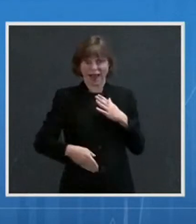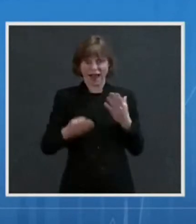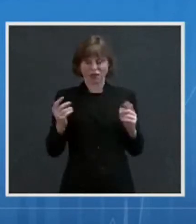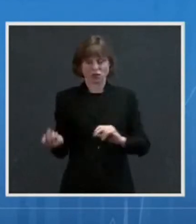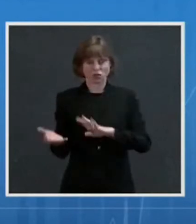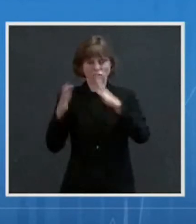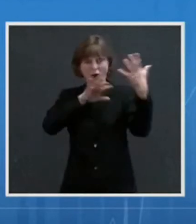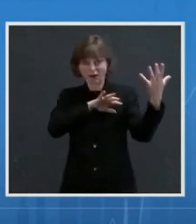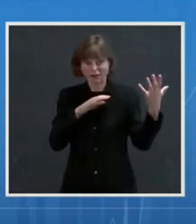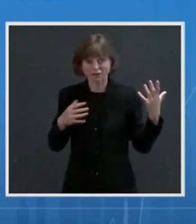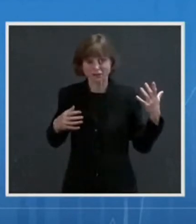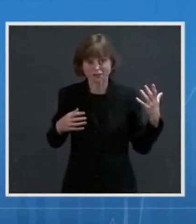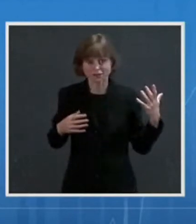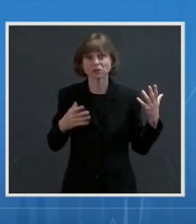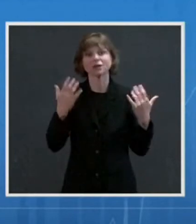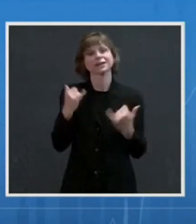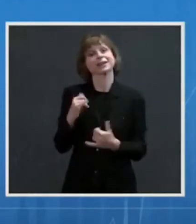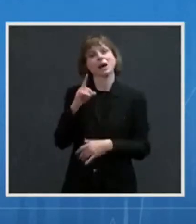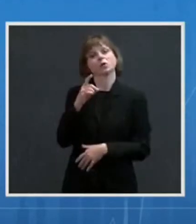Walensky and then to Dr. Fauci.